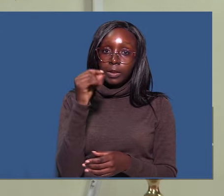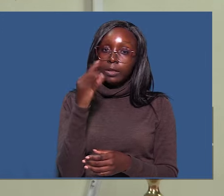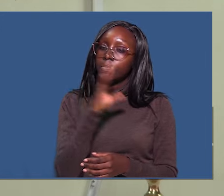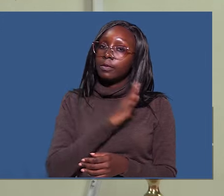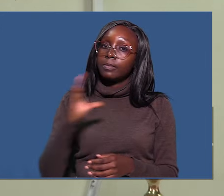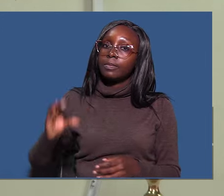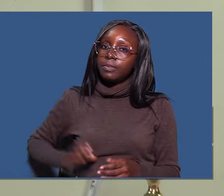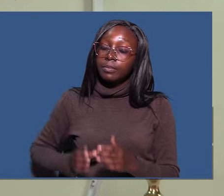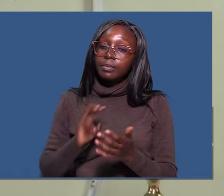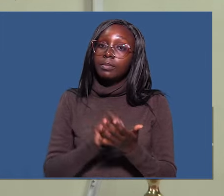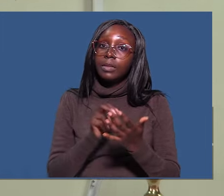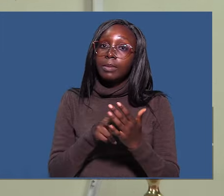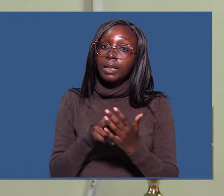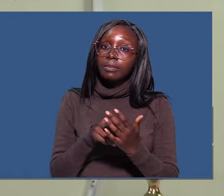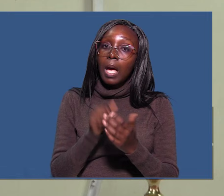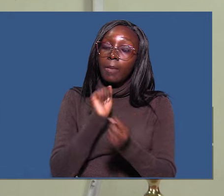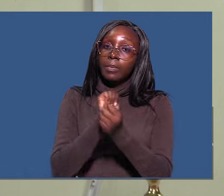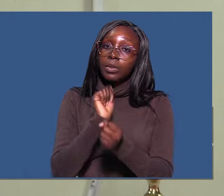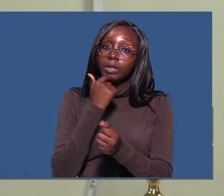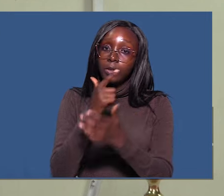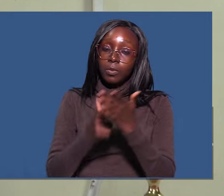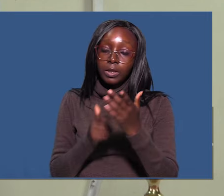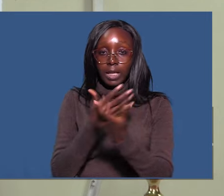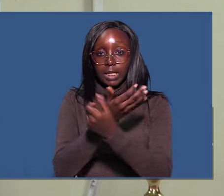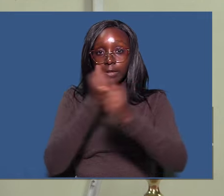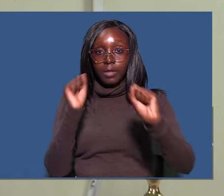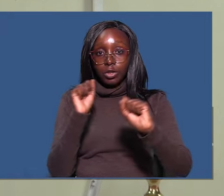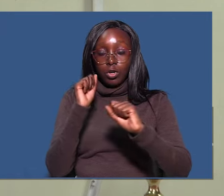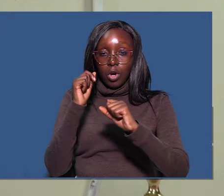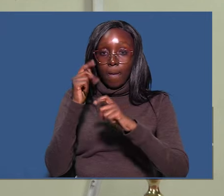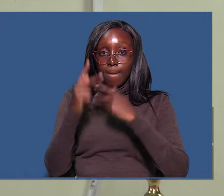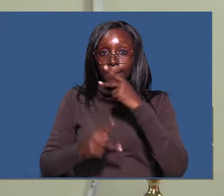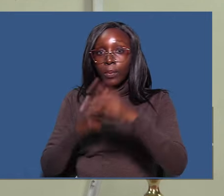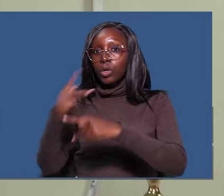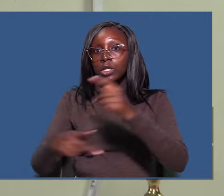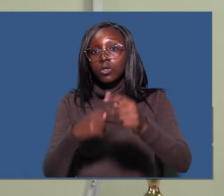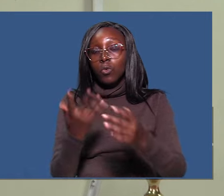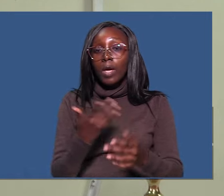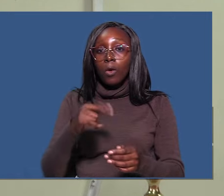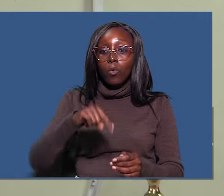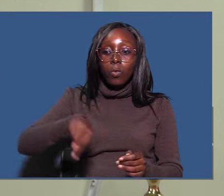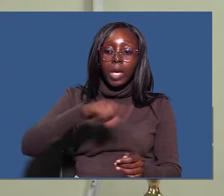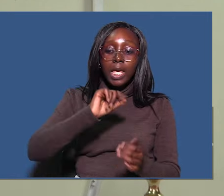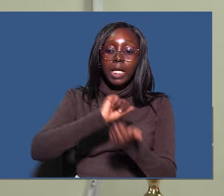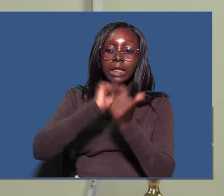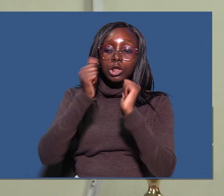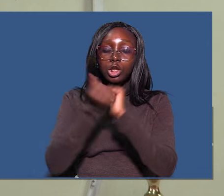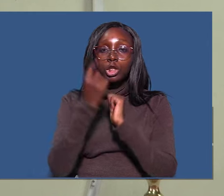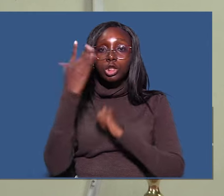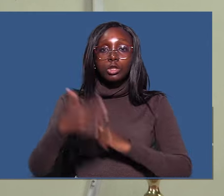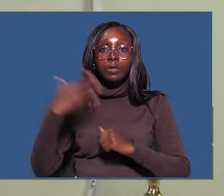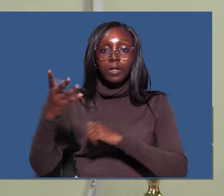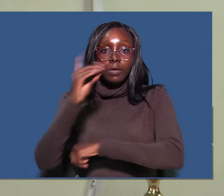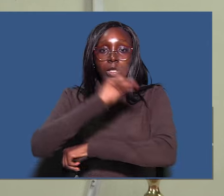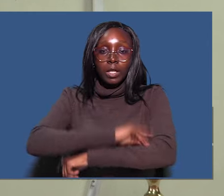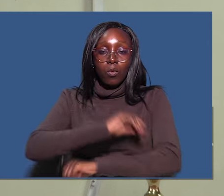Christ. And therefore, Paul says salvation is a process by which we are being transformed daily by the renewal of